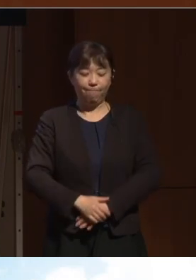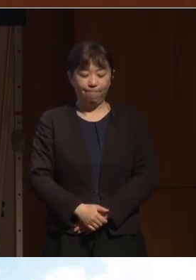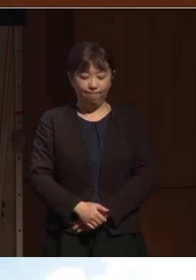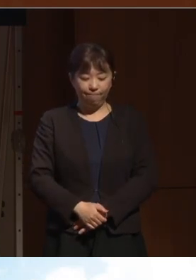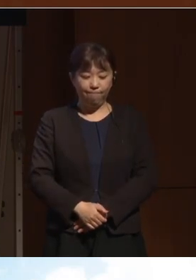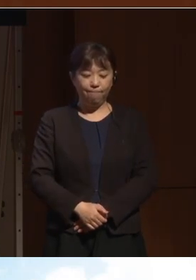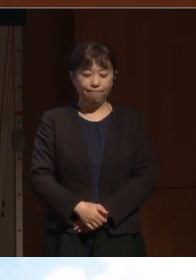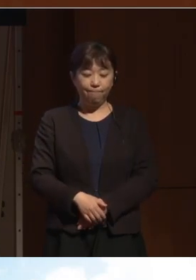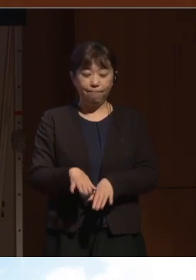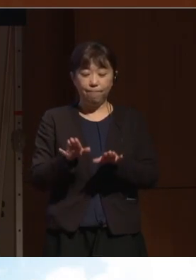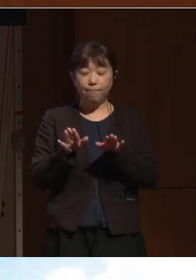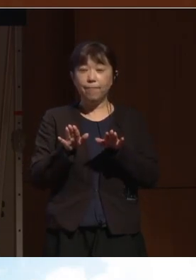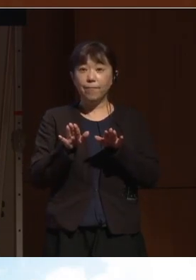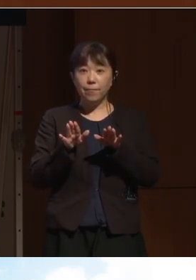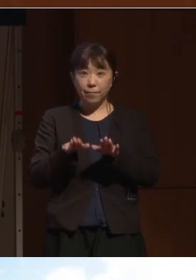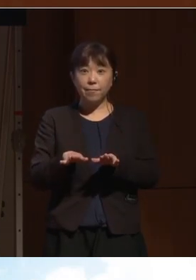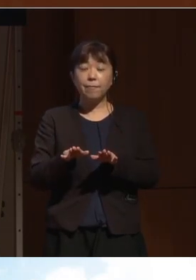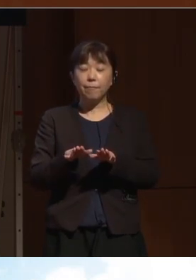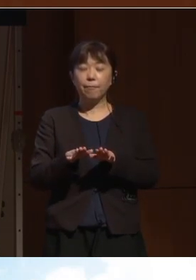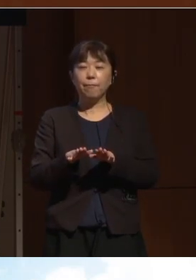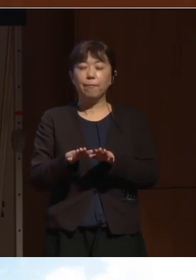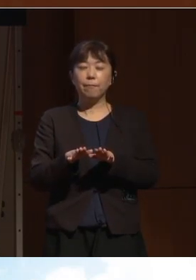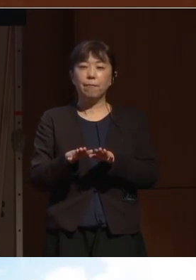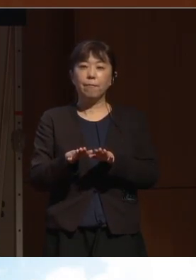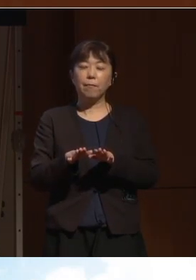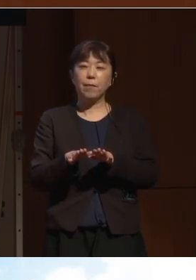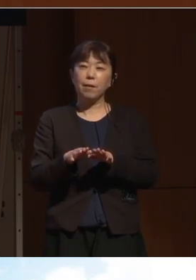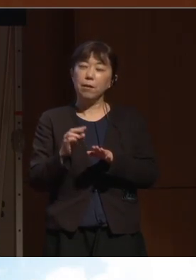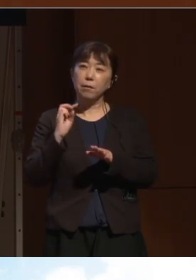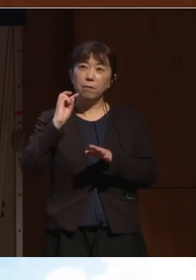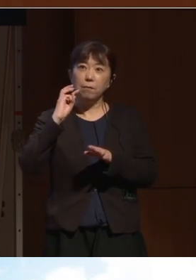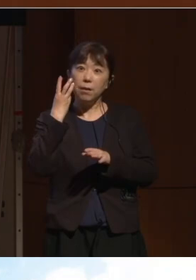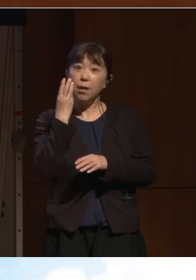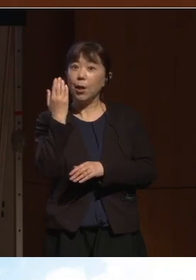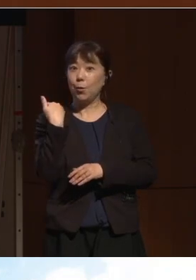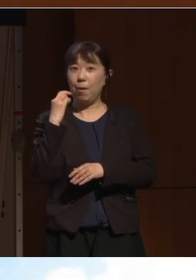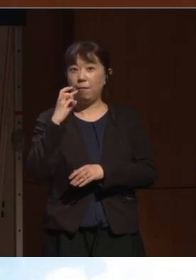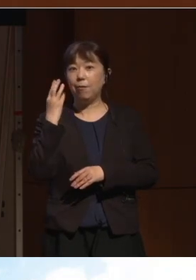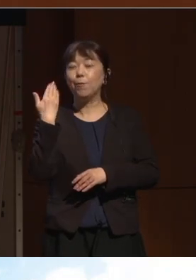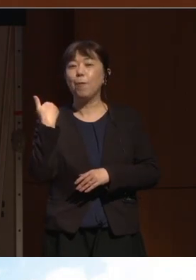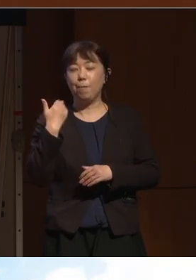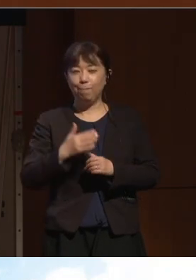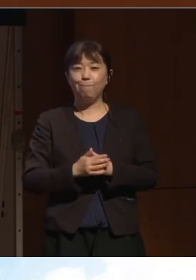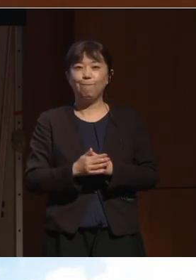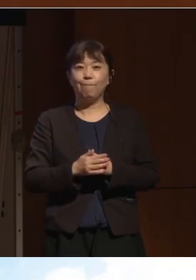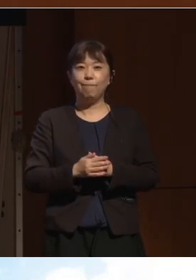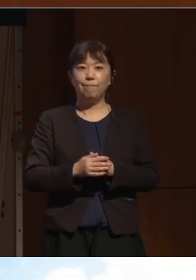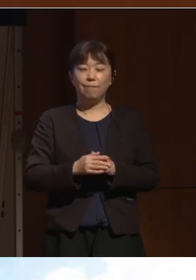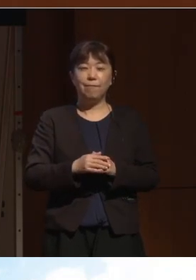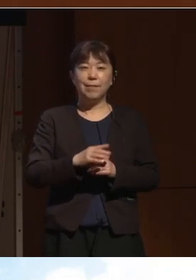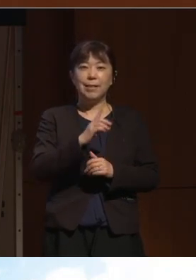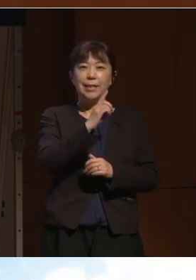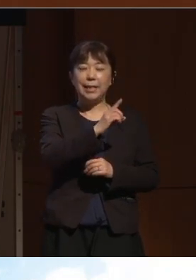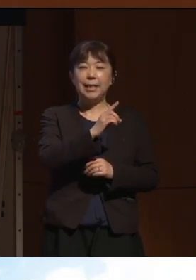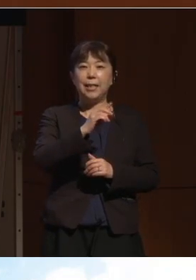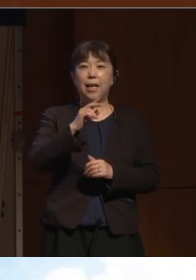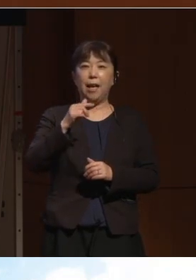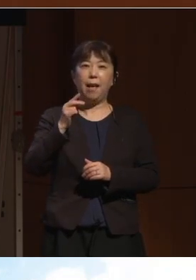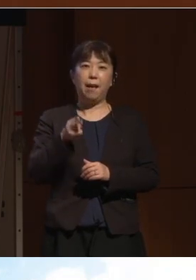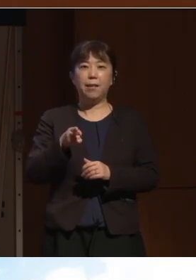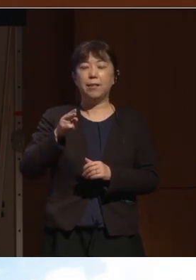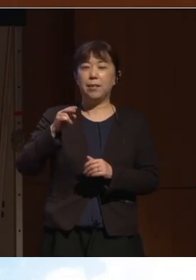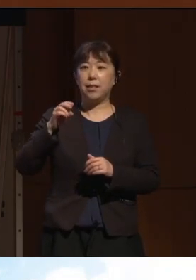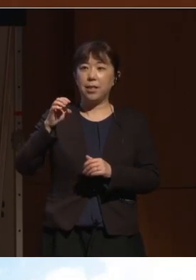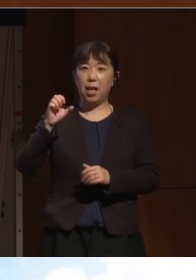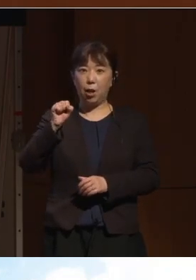much more recently, in fact, only 3 months ago now, the Department of Health and Social Care, which is the UK's health ministry, and the